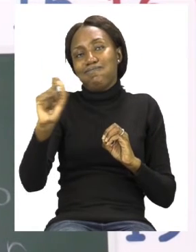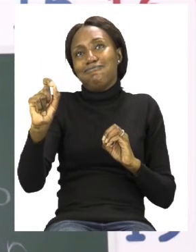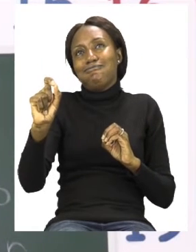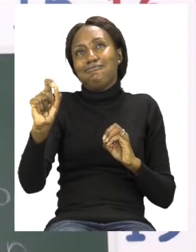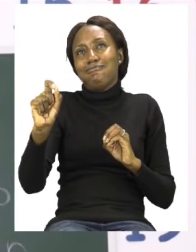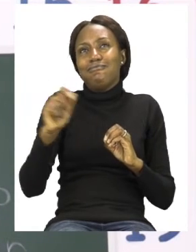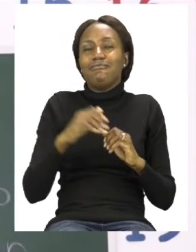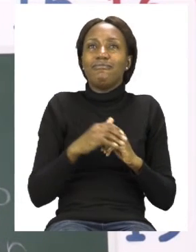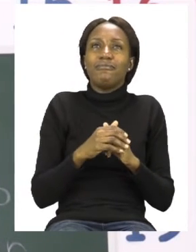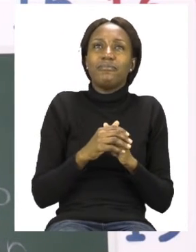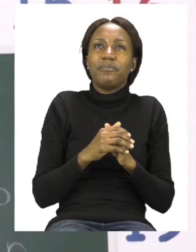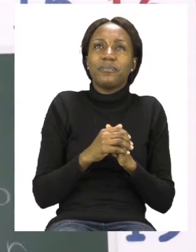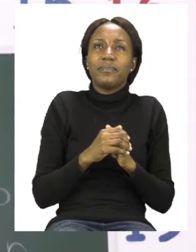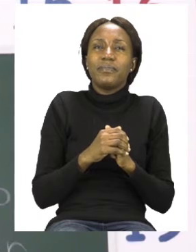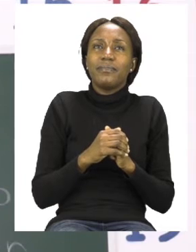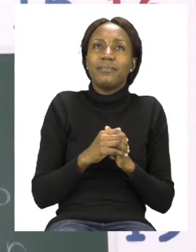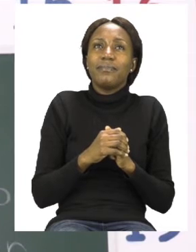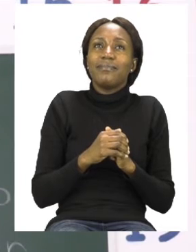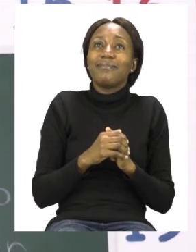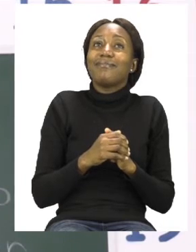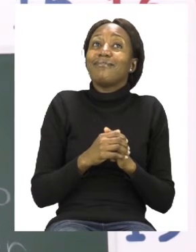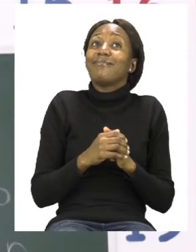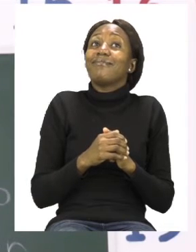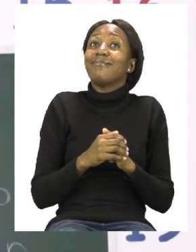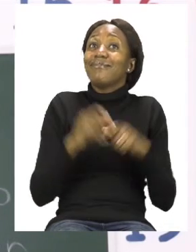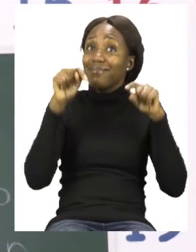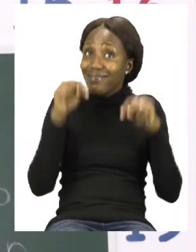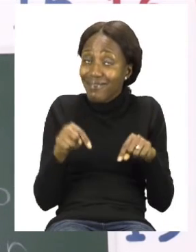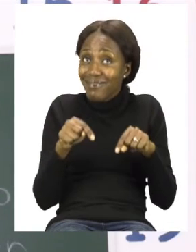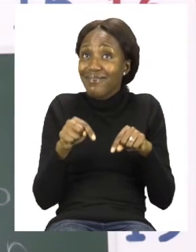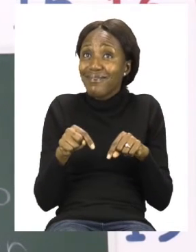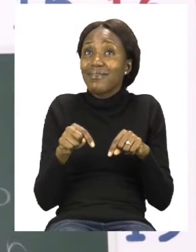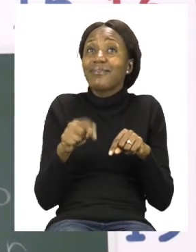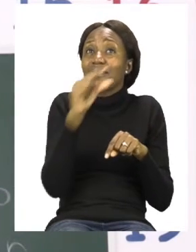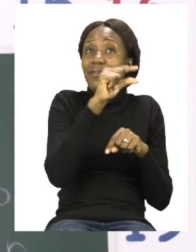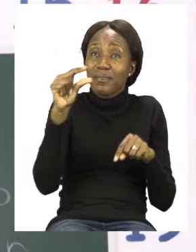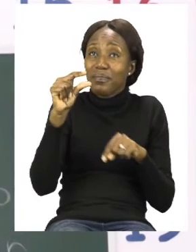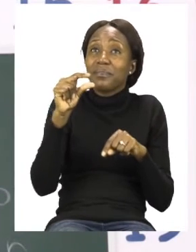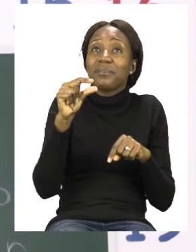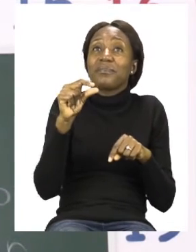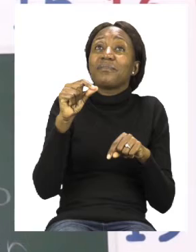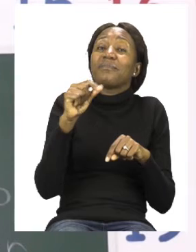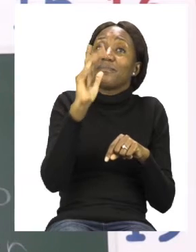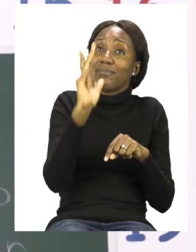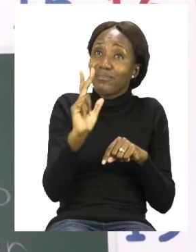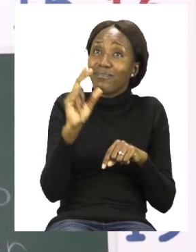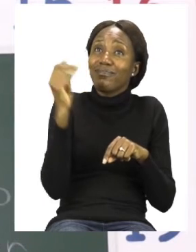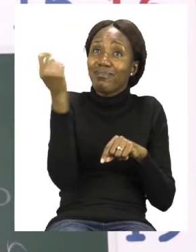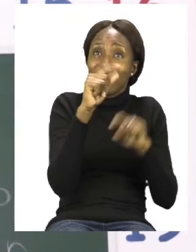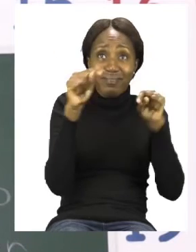O. Now we have the word customer. So make sure that you take a good look